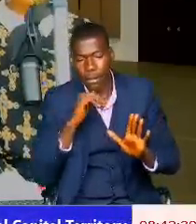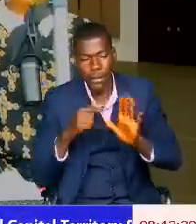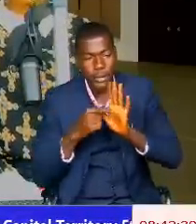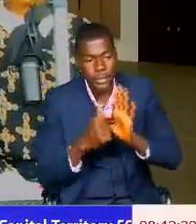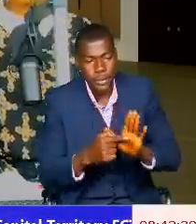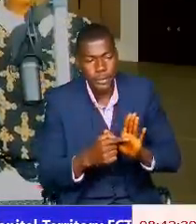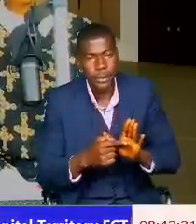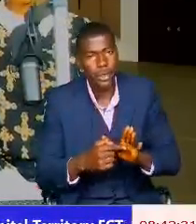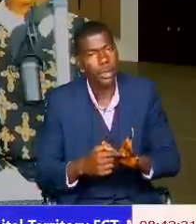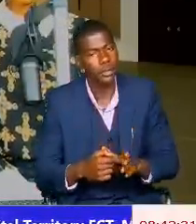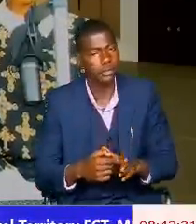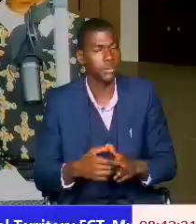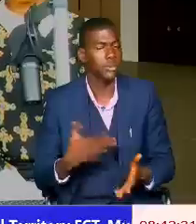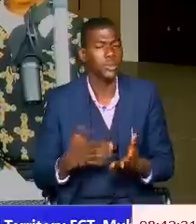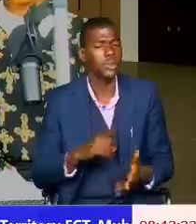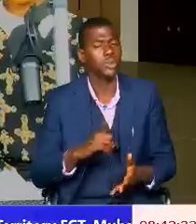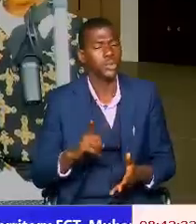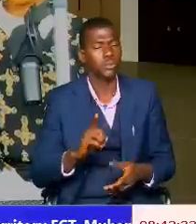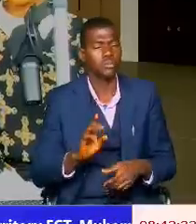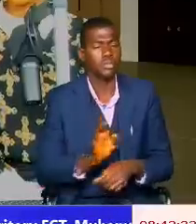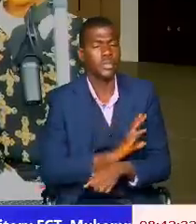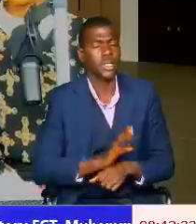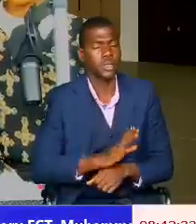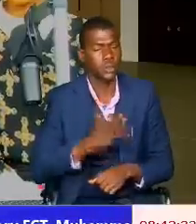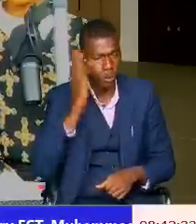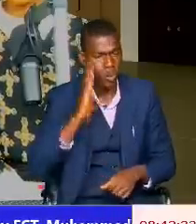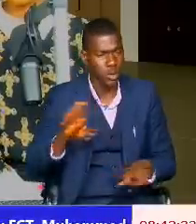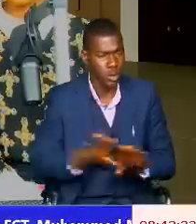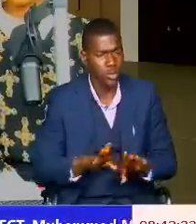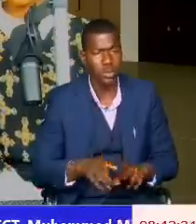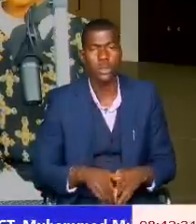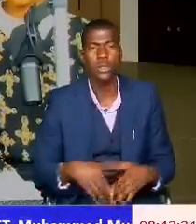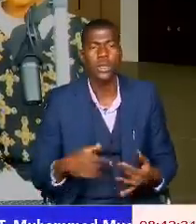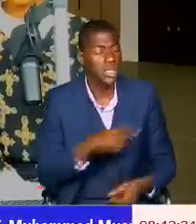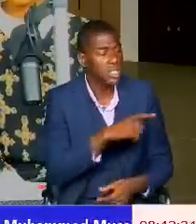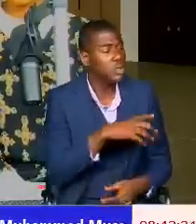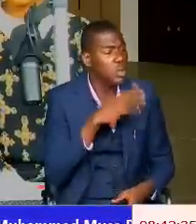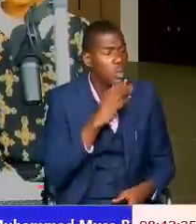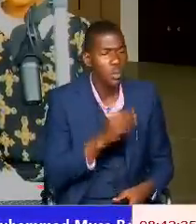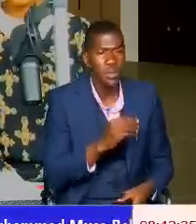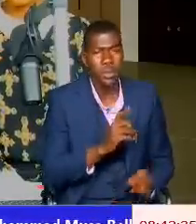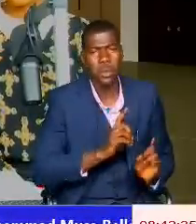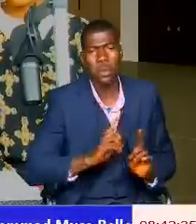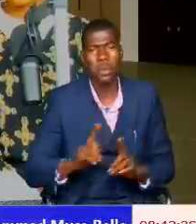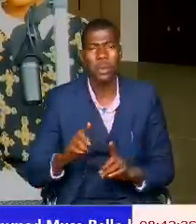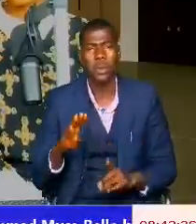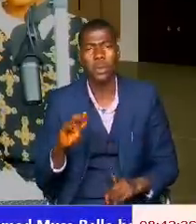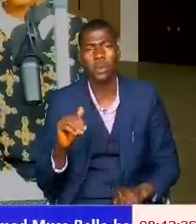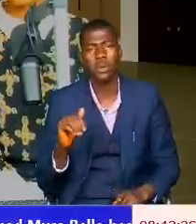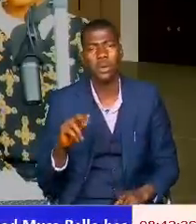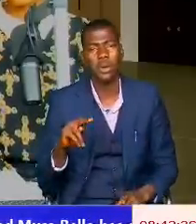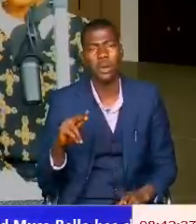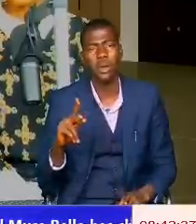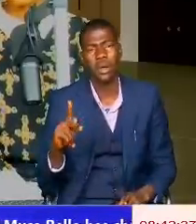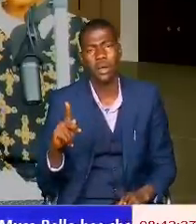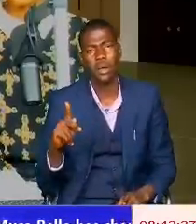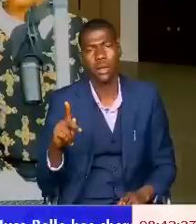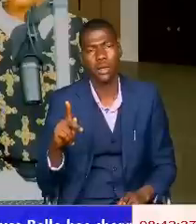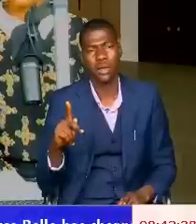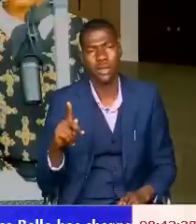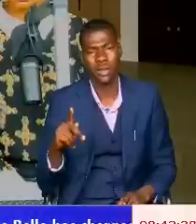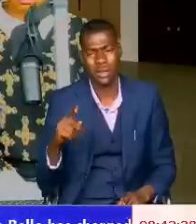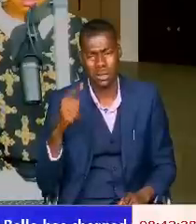Because the bill I say now with connivance. That Mopo woman go, they show her one thing way dark past